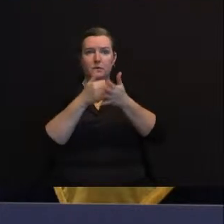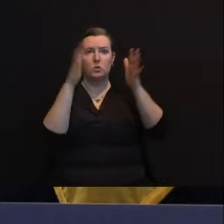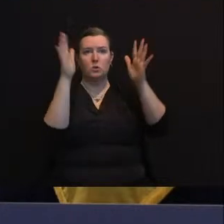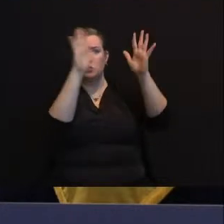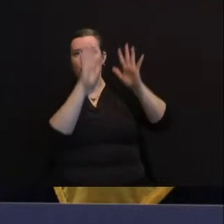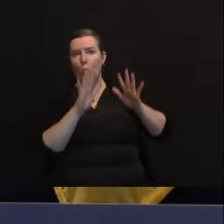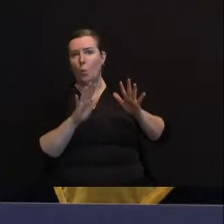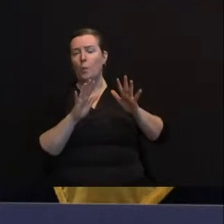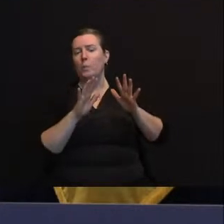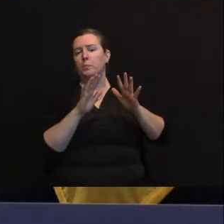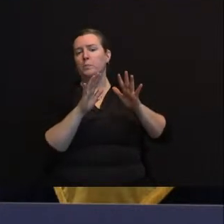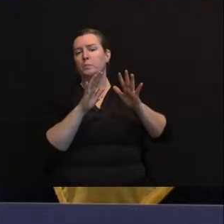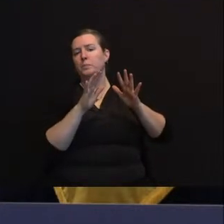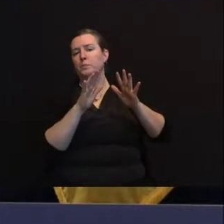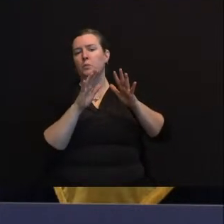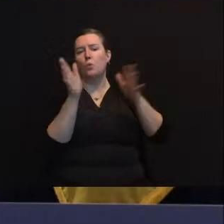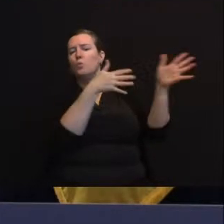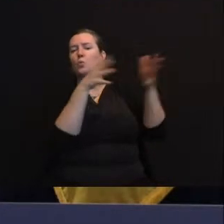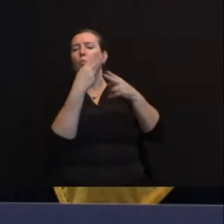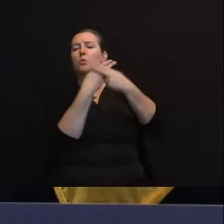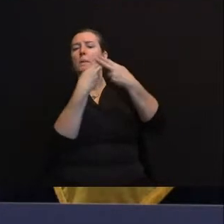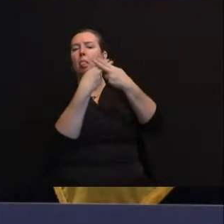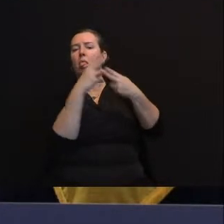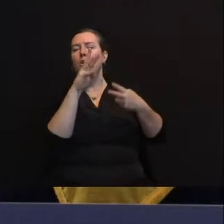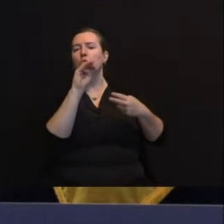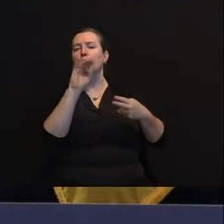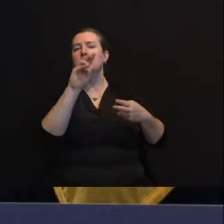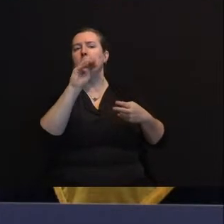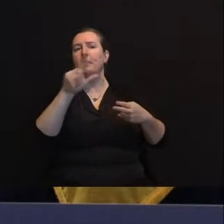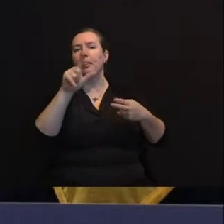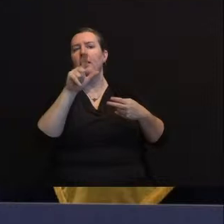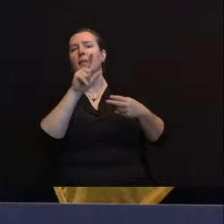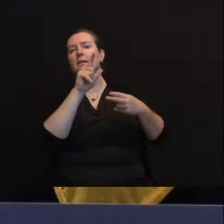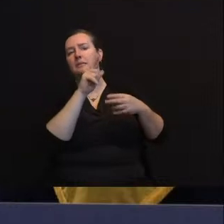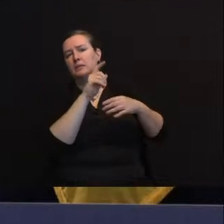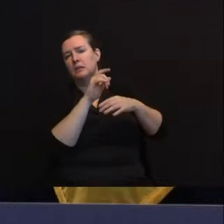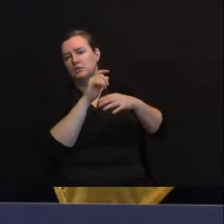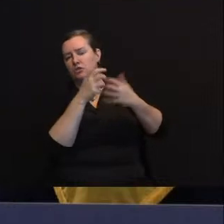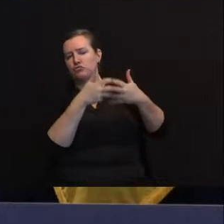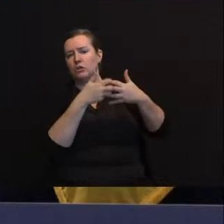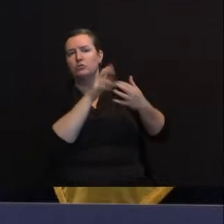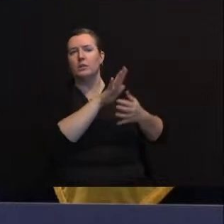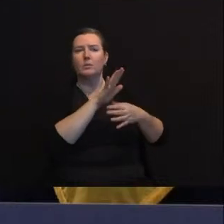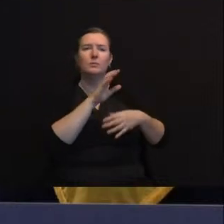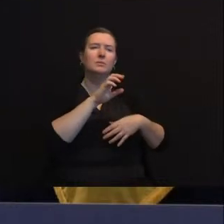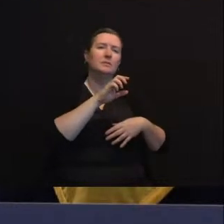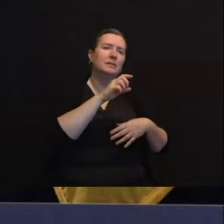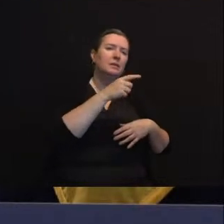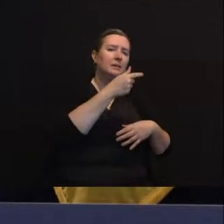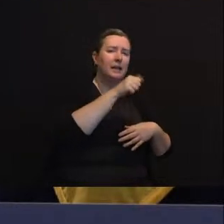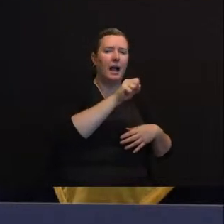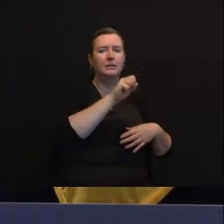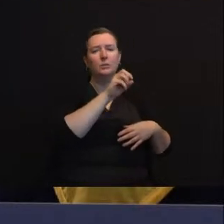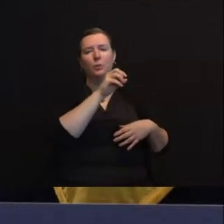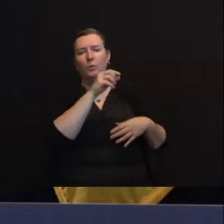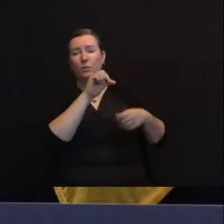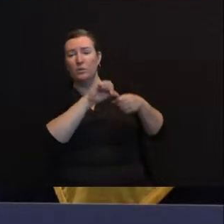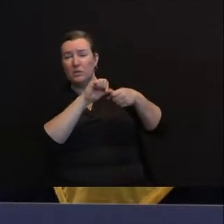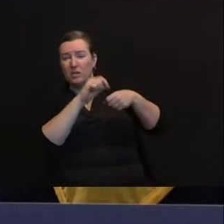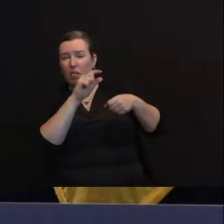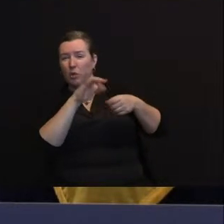form a proponent of a liquid natural gas element, but I do need, and we do need as a